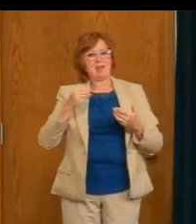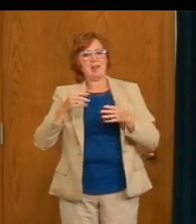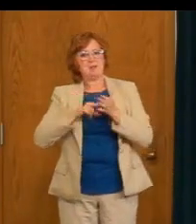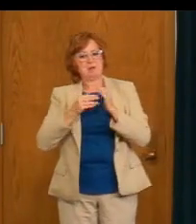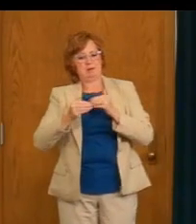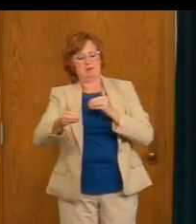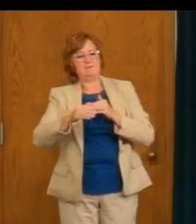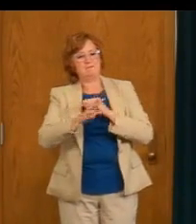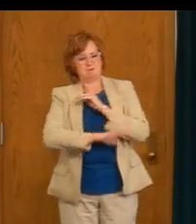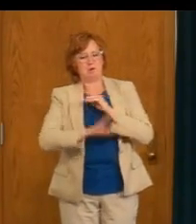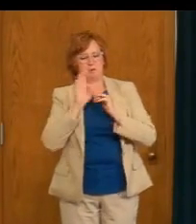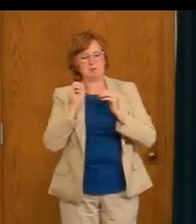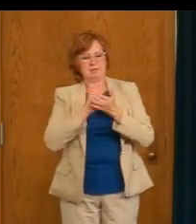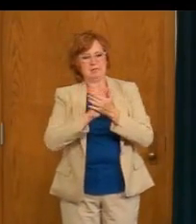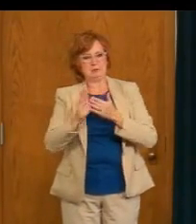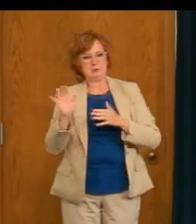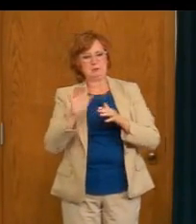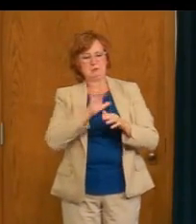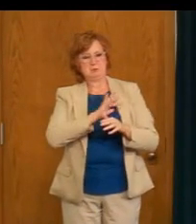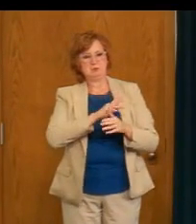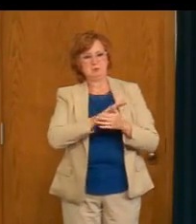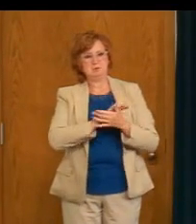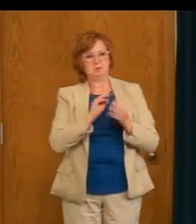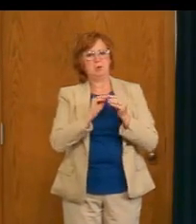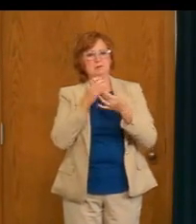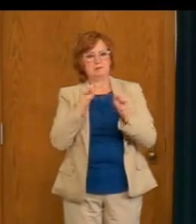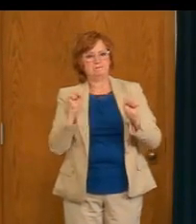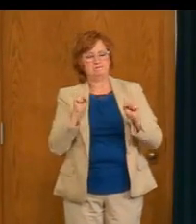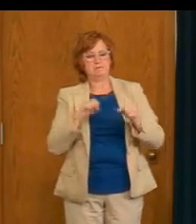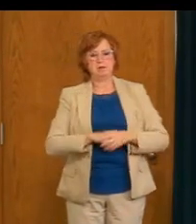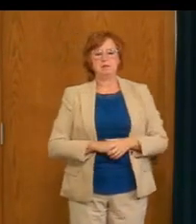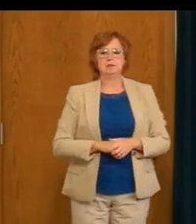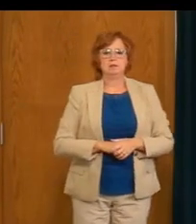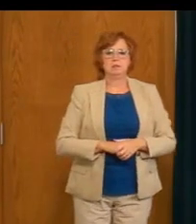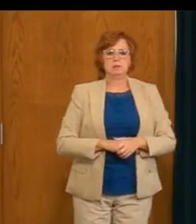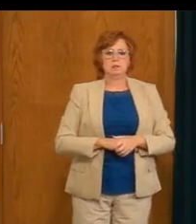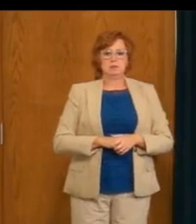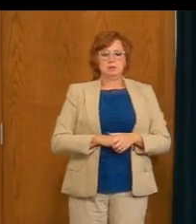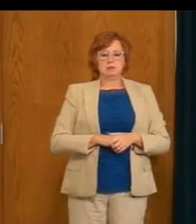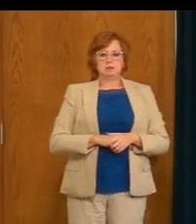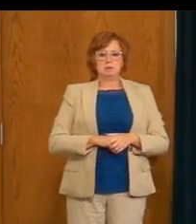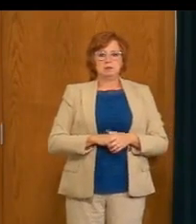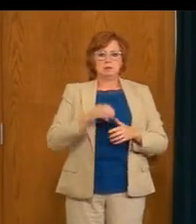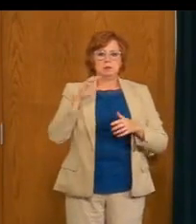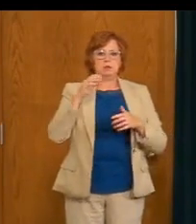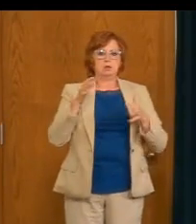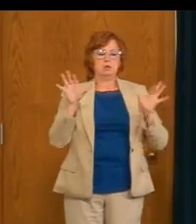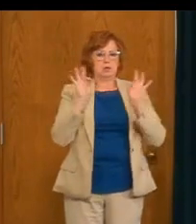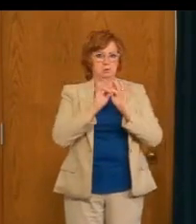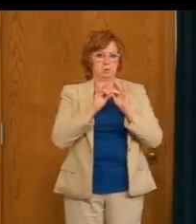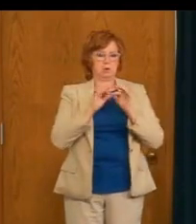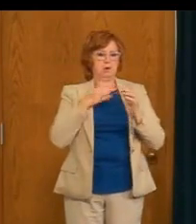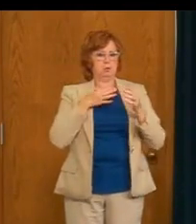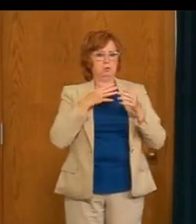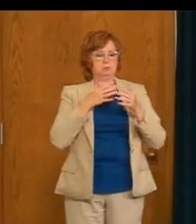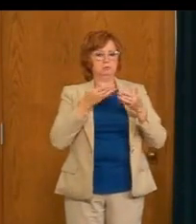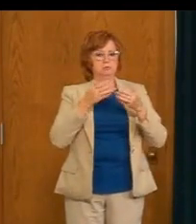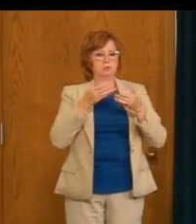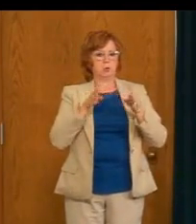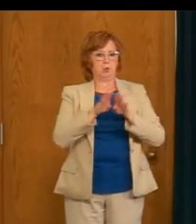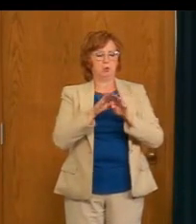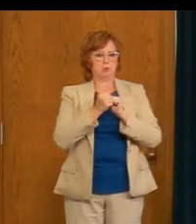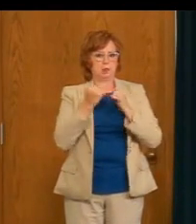So with that, I'll end by saying that obviously there's lots we can do now in step 2. There's much more that we'll be able to